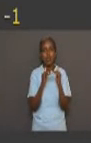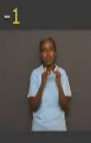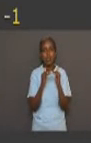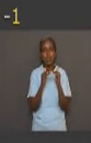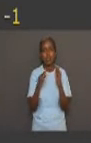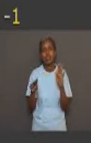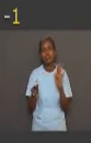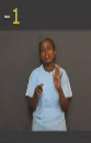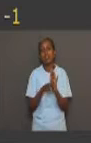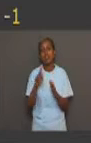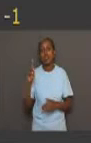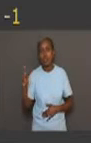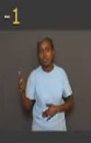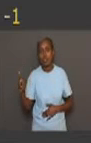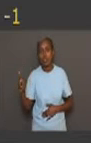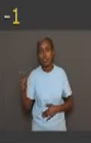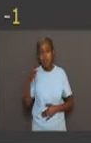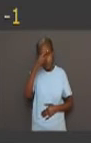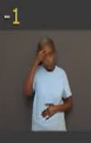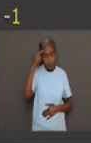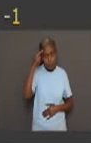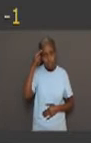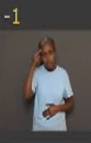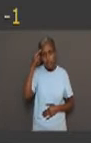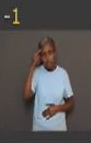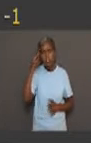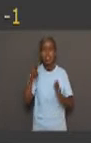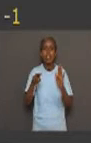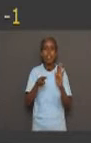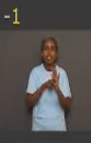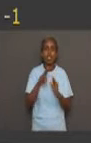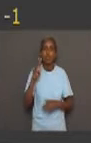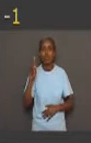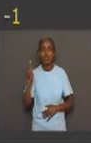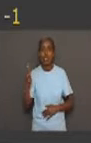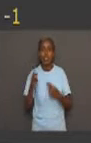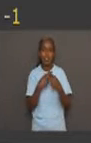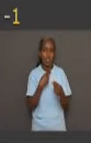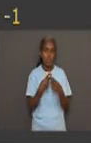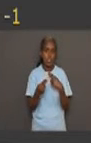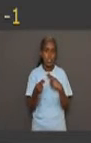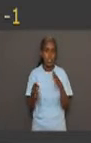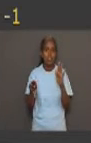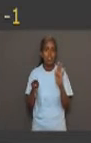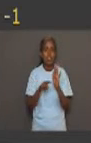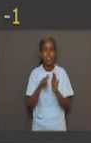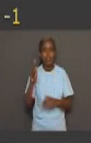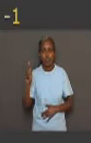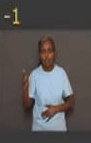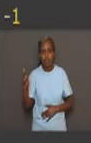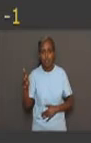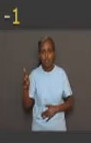equals negative 1 because negative 1 times negative